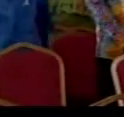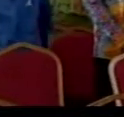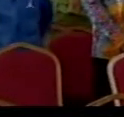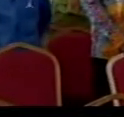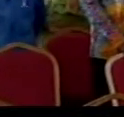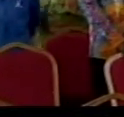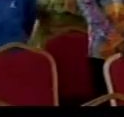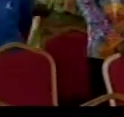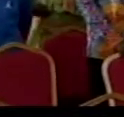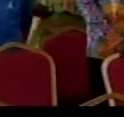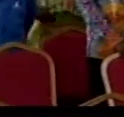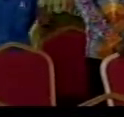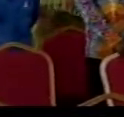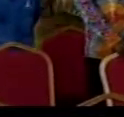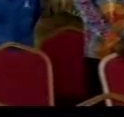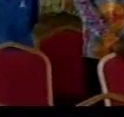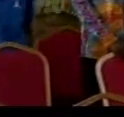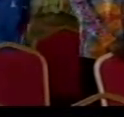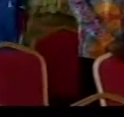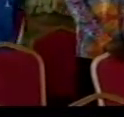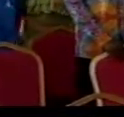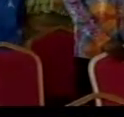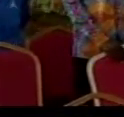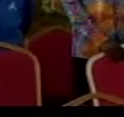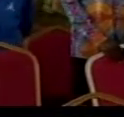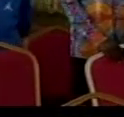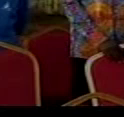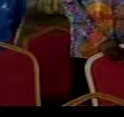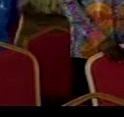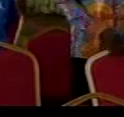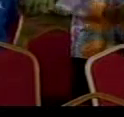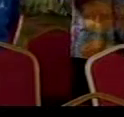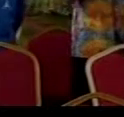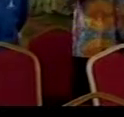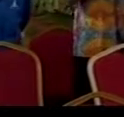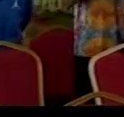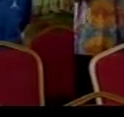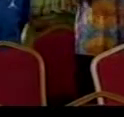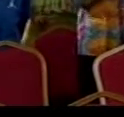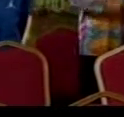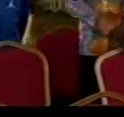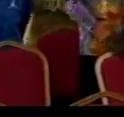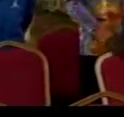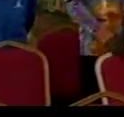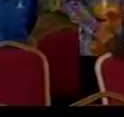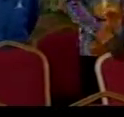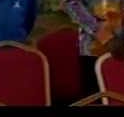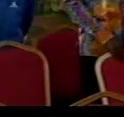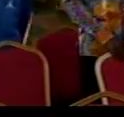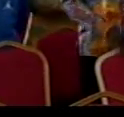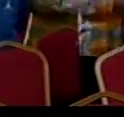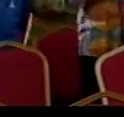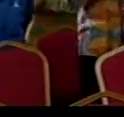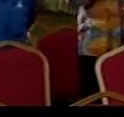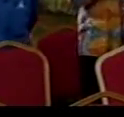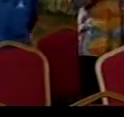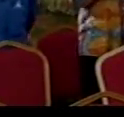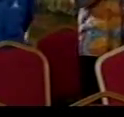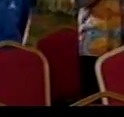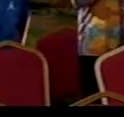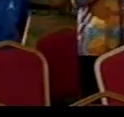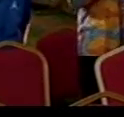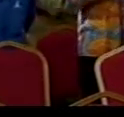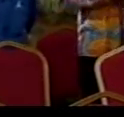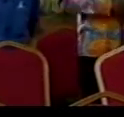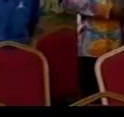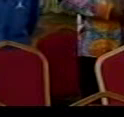to praise the name of the Lord. And what a day we have. Enmity. What a day we have. What